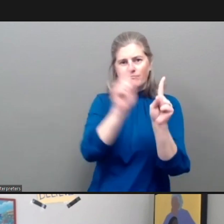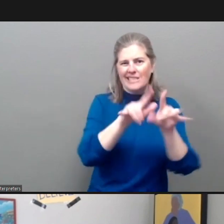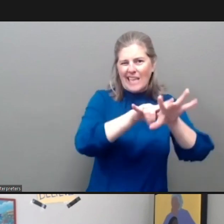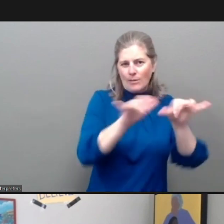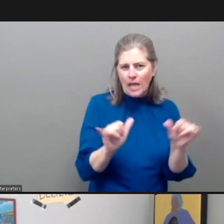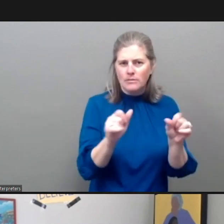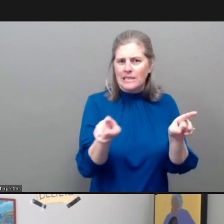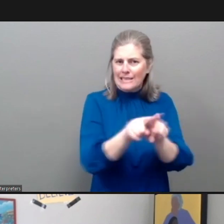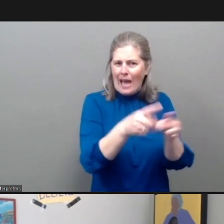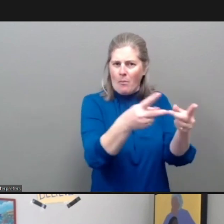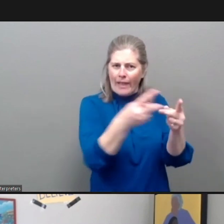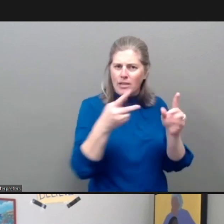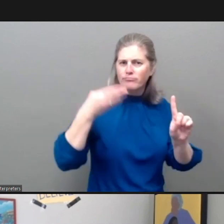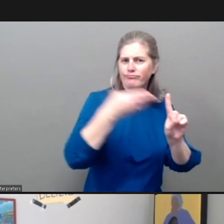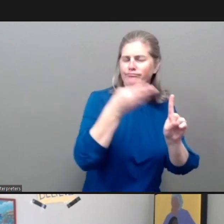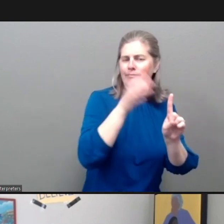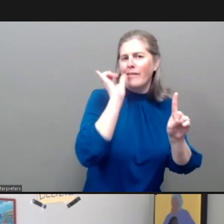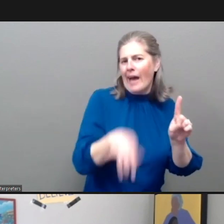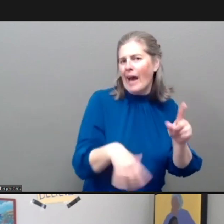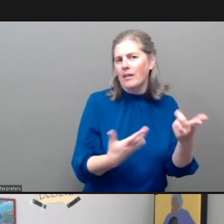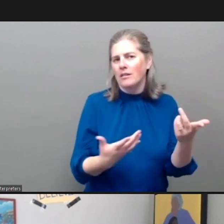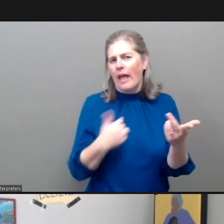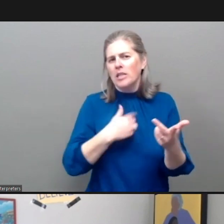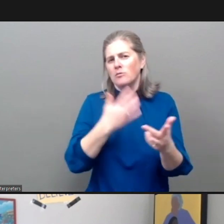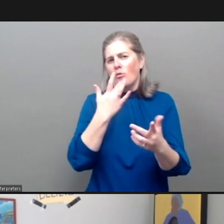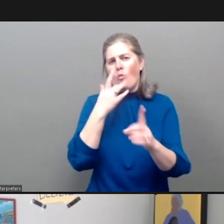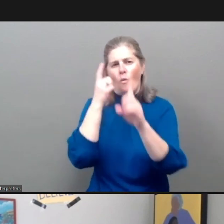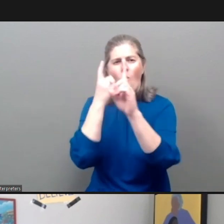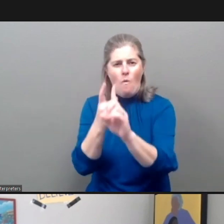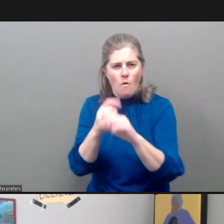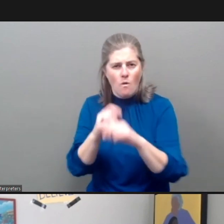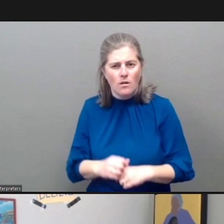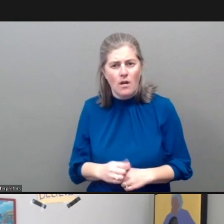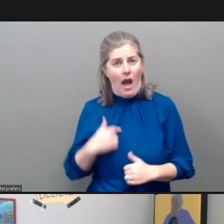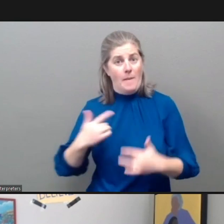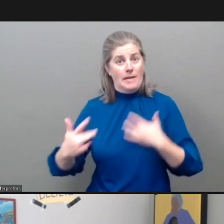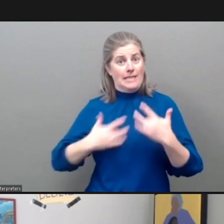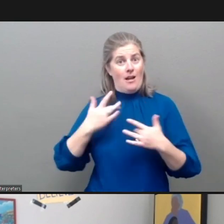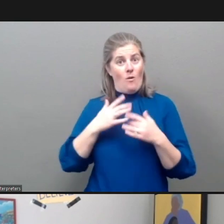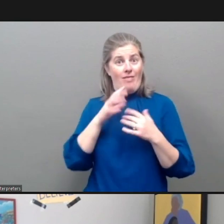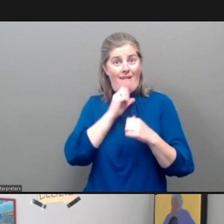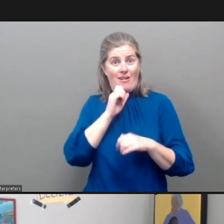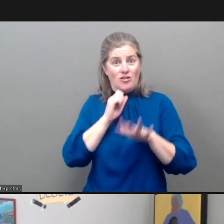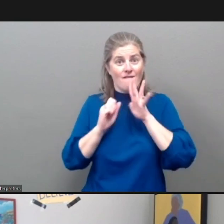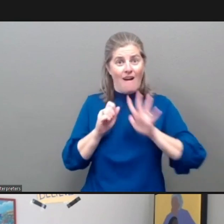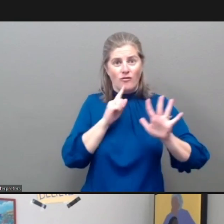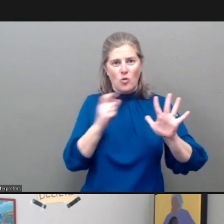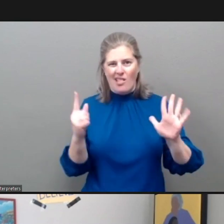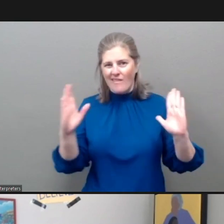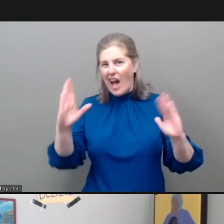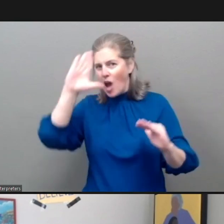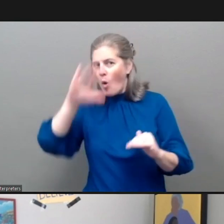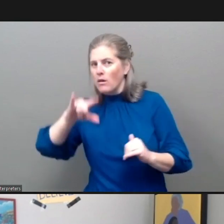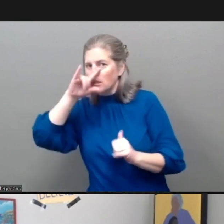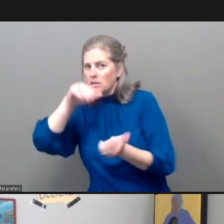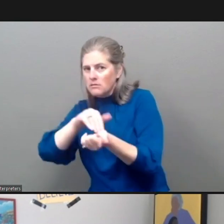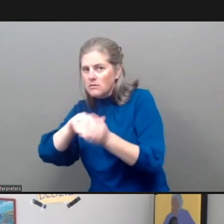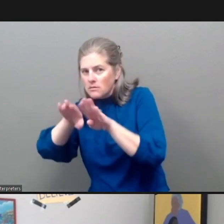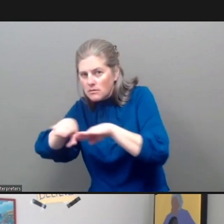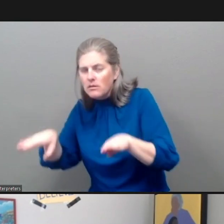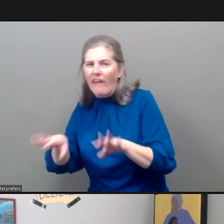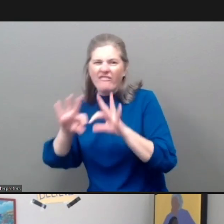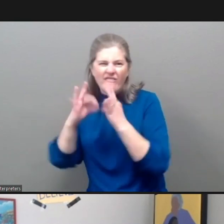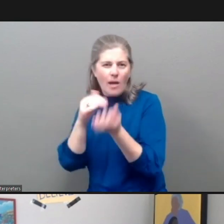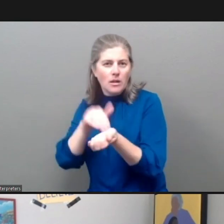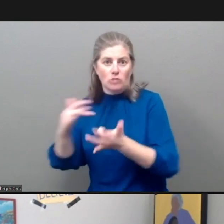these vaccinations occur as well. So, and that's why I think I'm excited about the 5 to 11 group, because I know the pediatricians and family physicians are